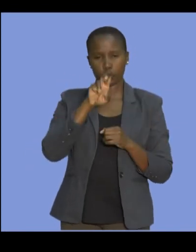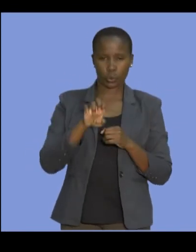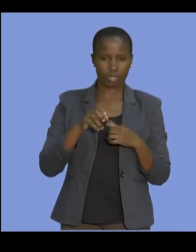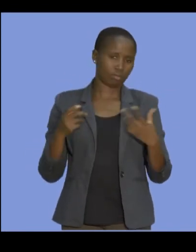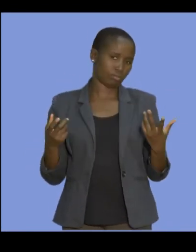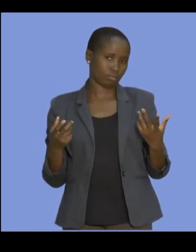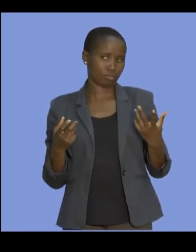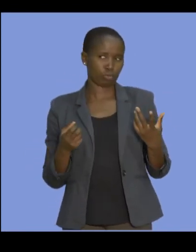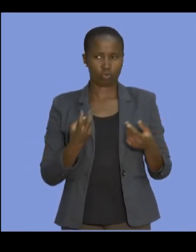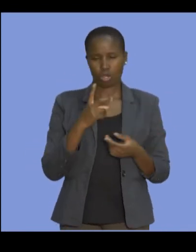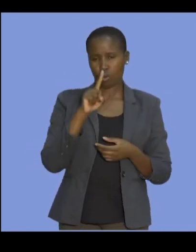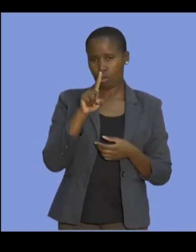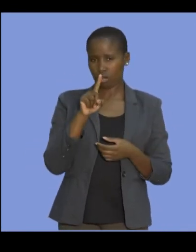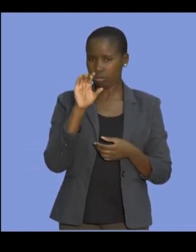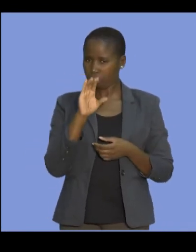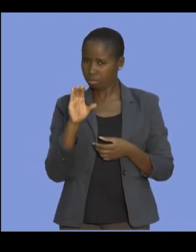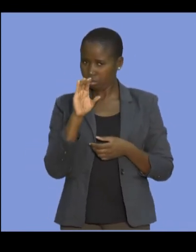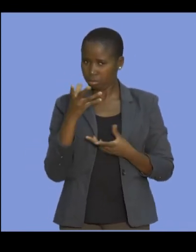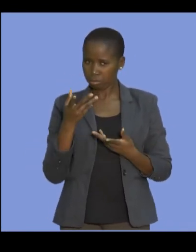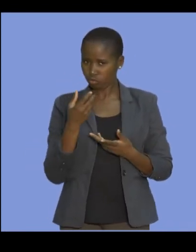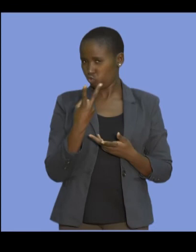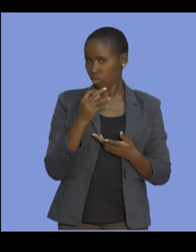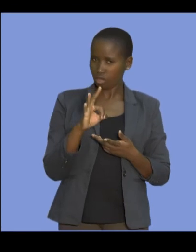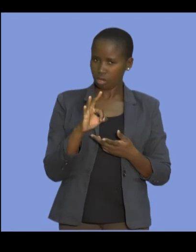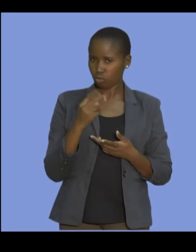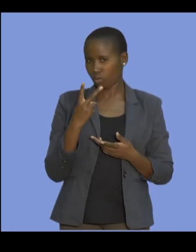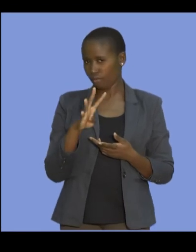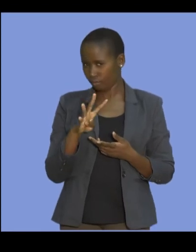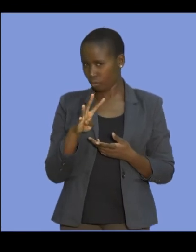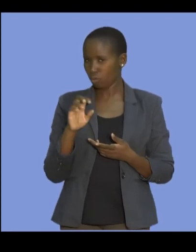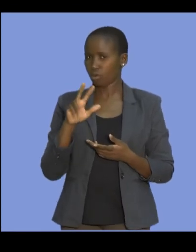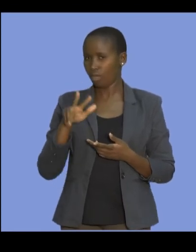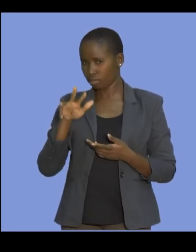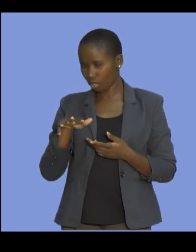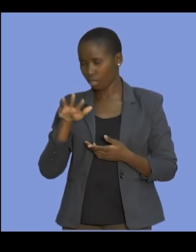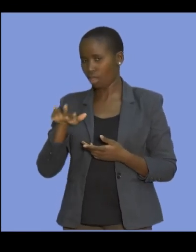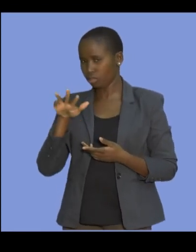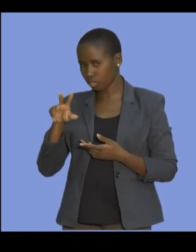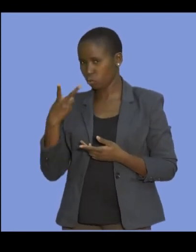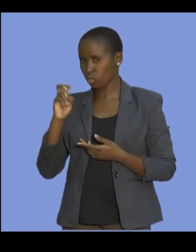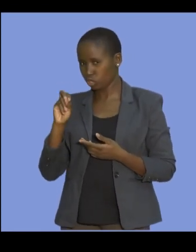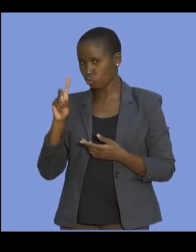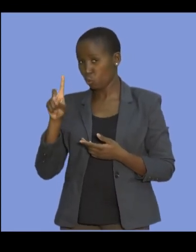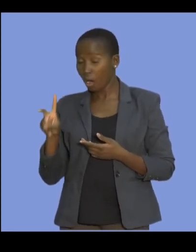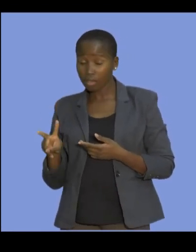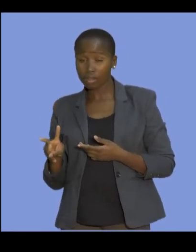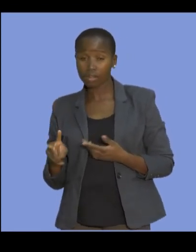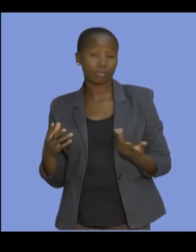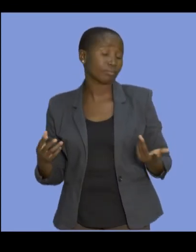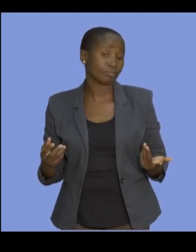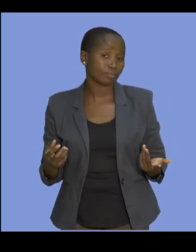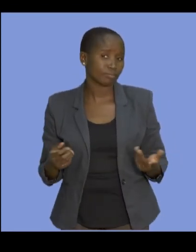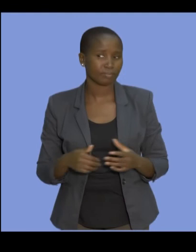21 degrees Celsius, 23, 24, 19, 19, 20, and 21.